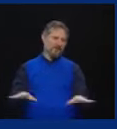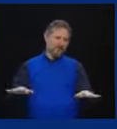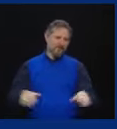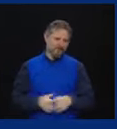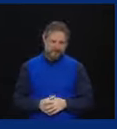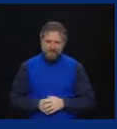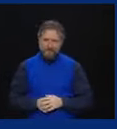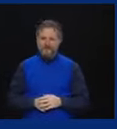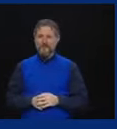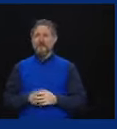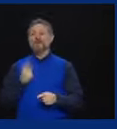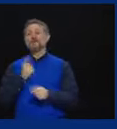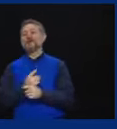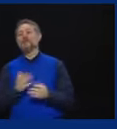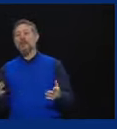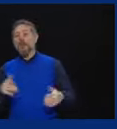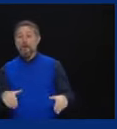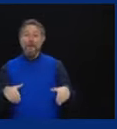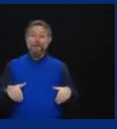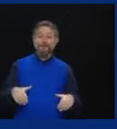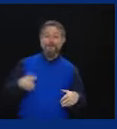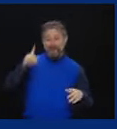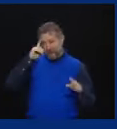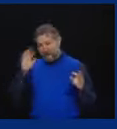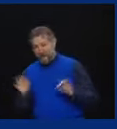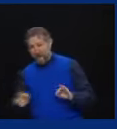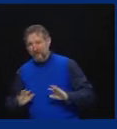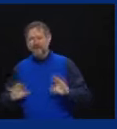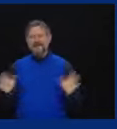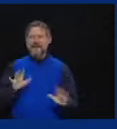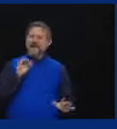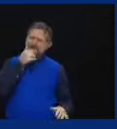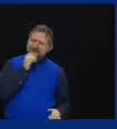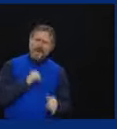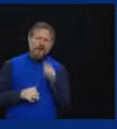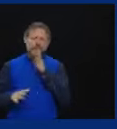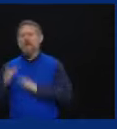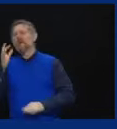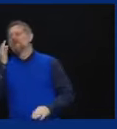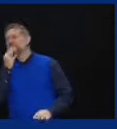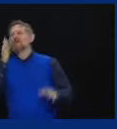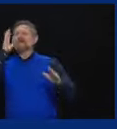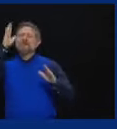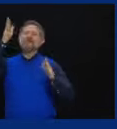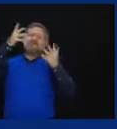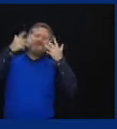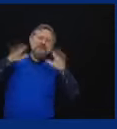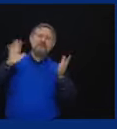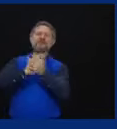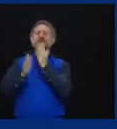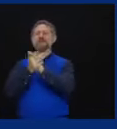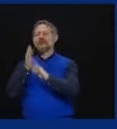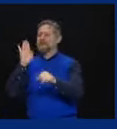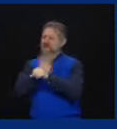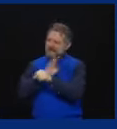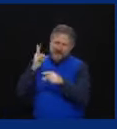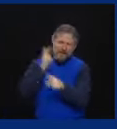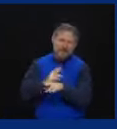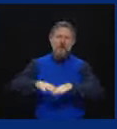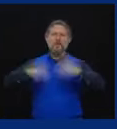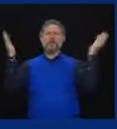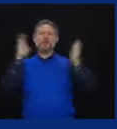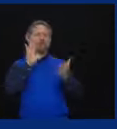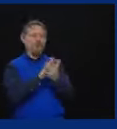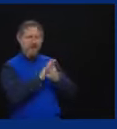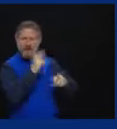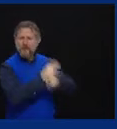We will not get complacent. We're almost through this battle, my friends. We're not shutting down business. We're not shutting down schools. We want to keep everything